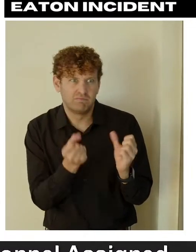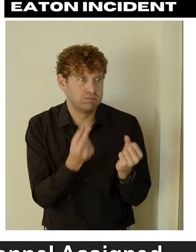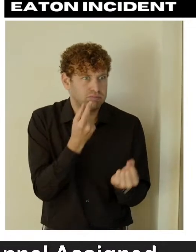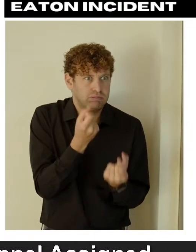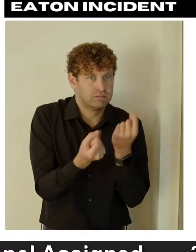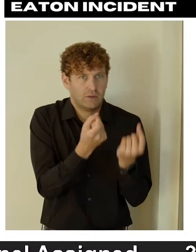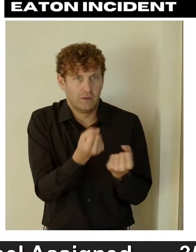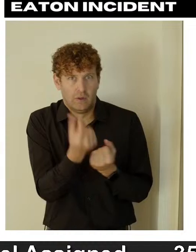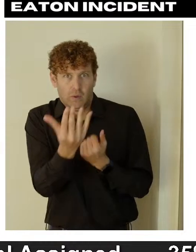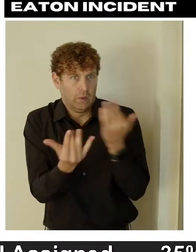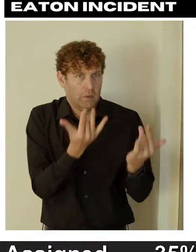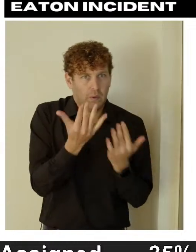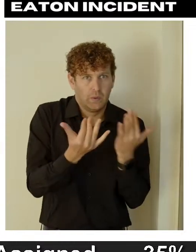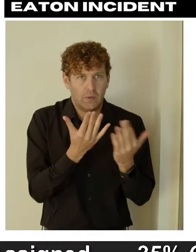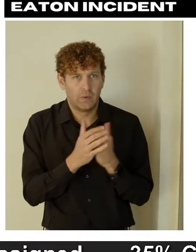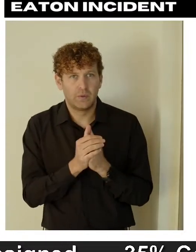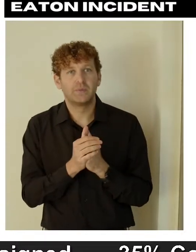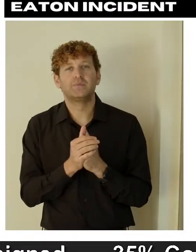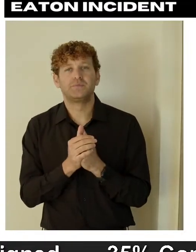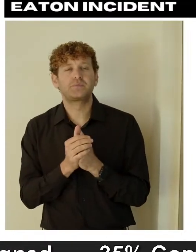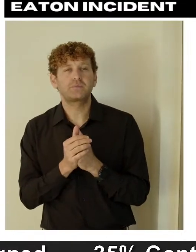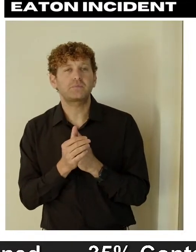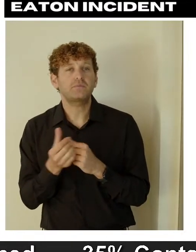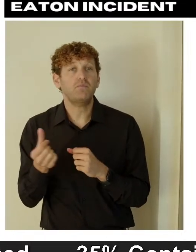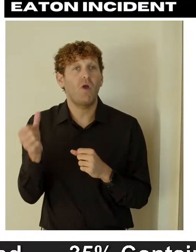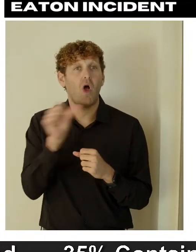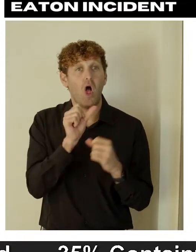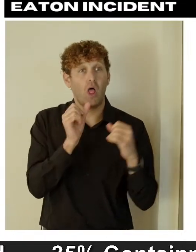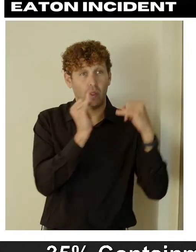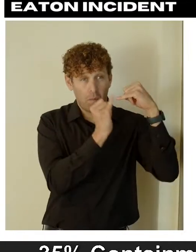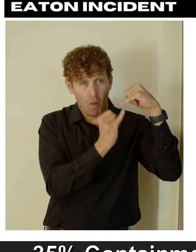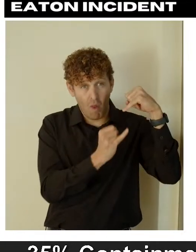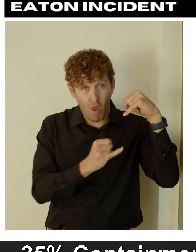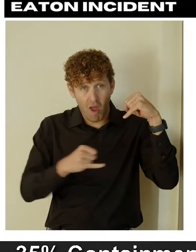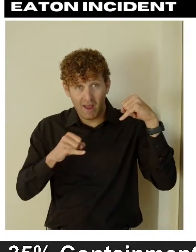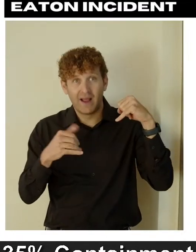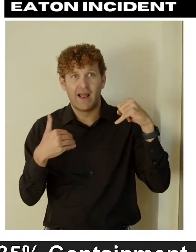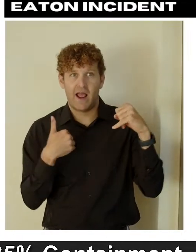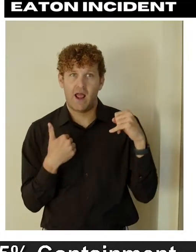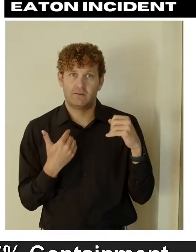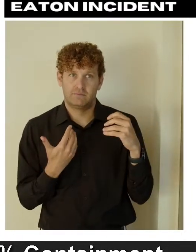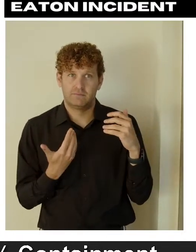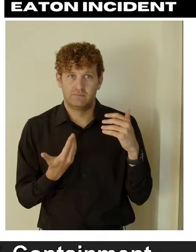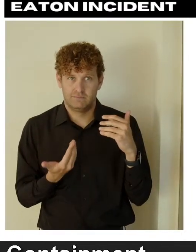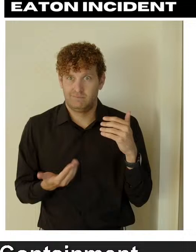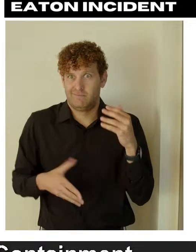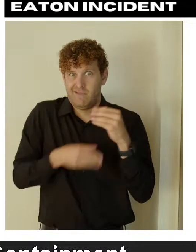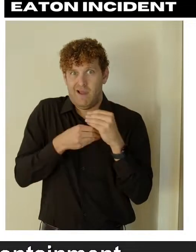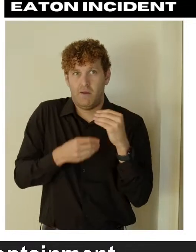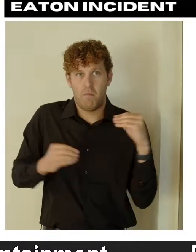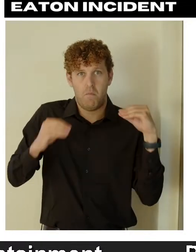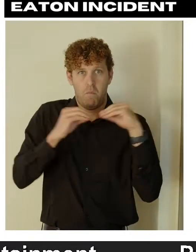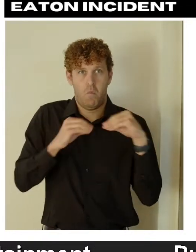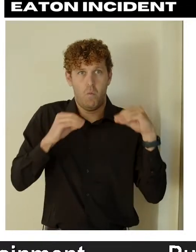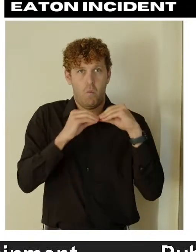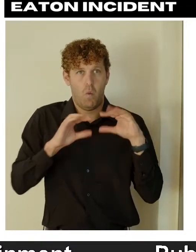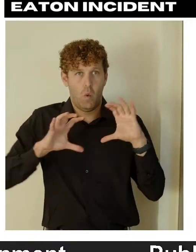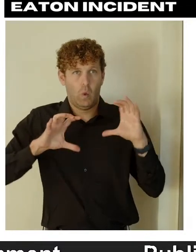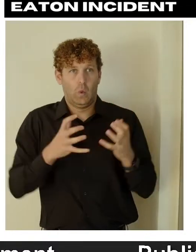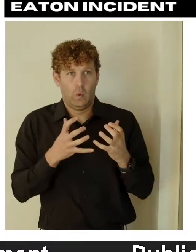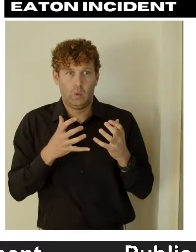thing. We've actually reinforced crews over the last 2 days in anticipation of that potential offshore wind